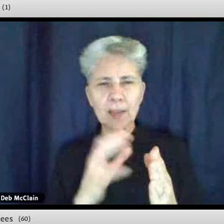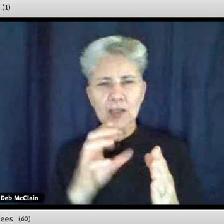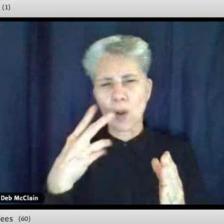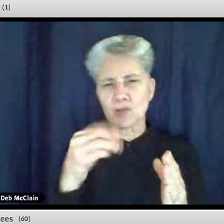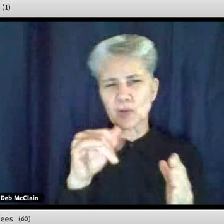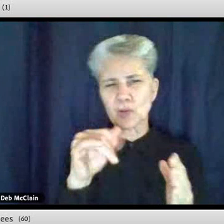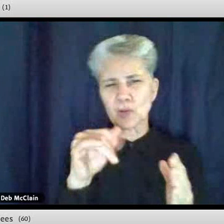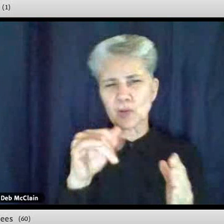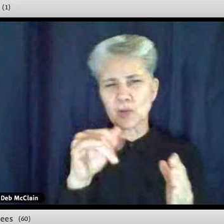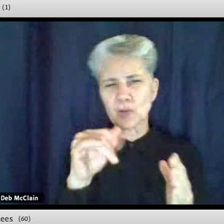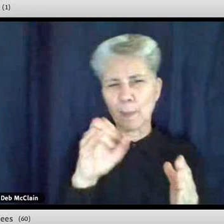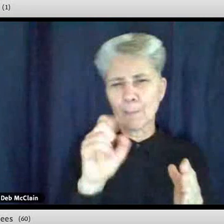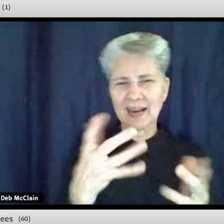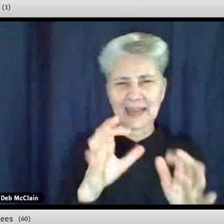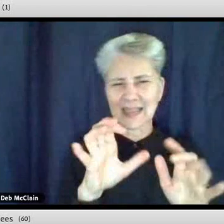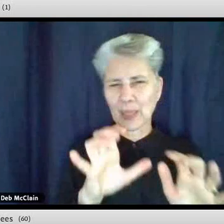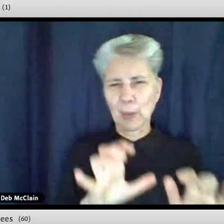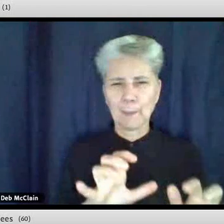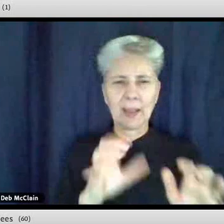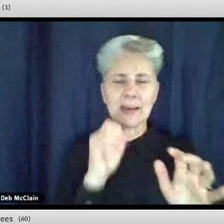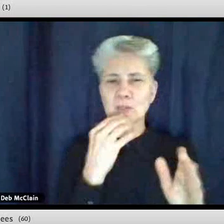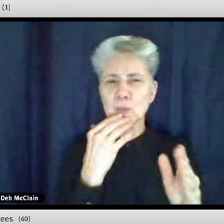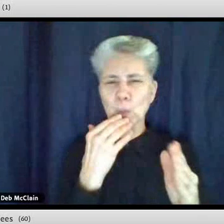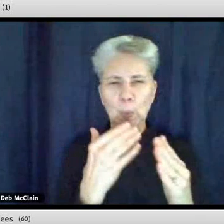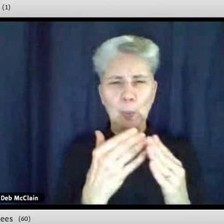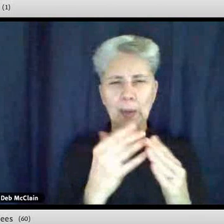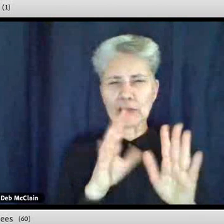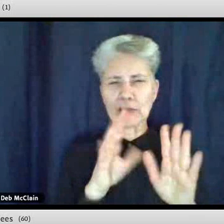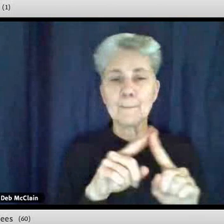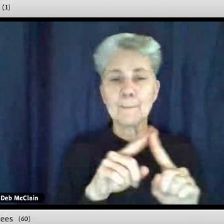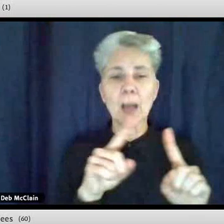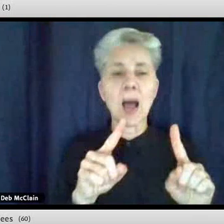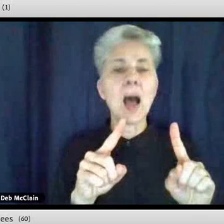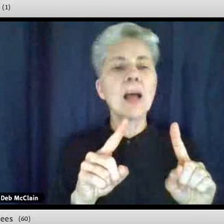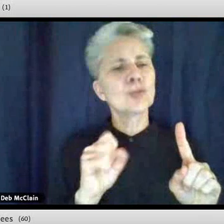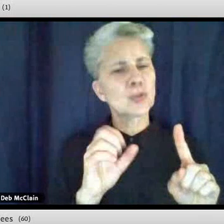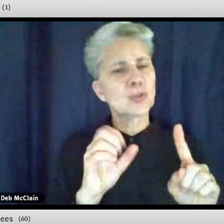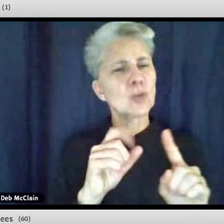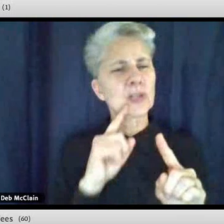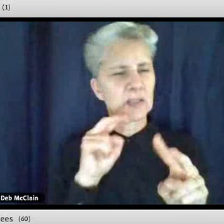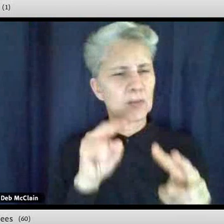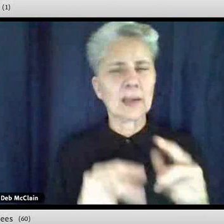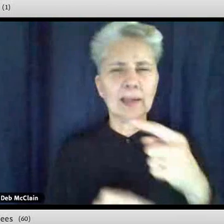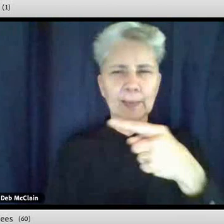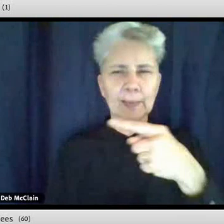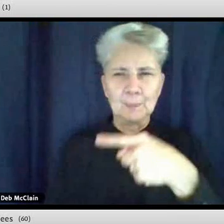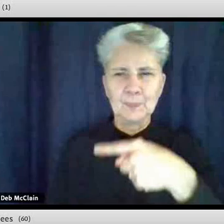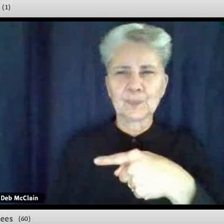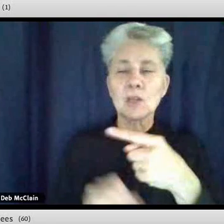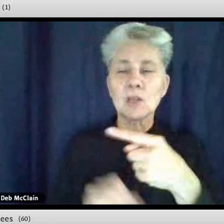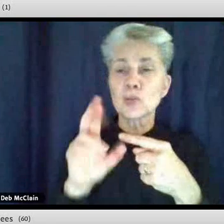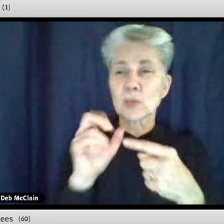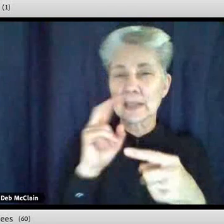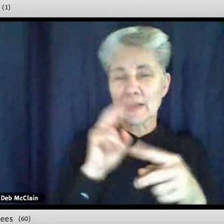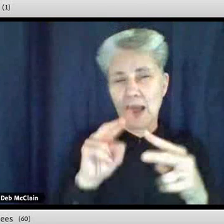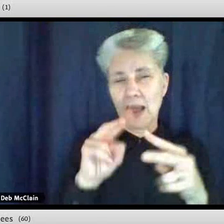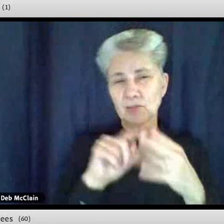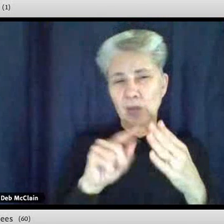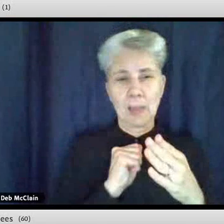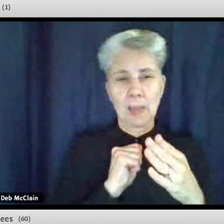if you look down, BBC, The Economist, The Washington Post, they're kind of gets a little bit not so good, not as great.